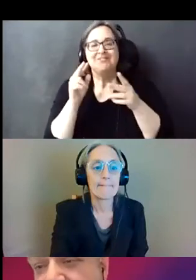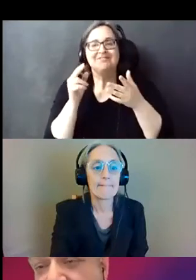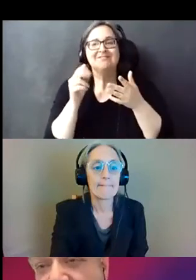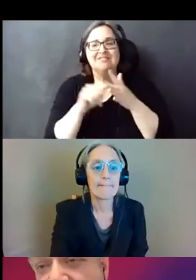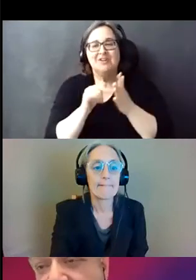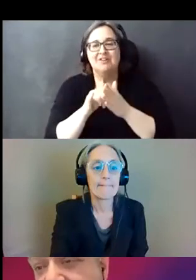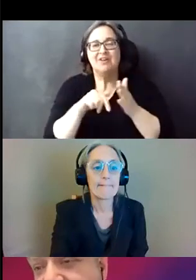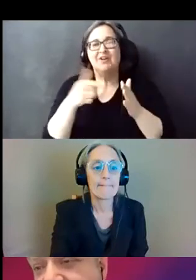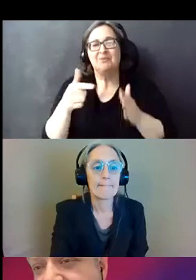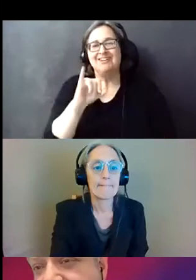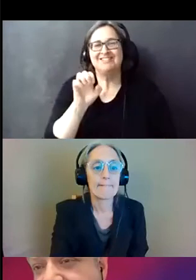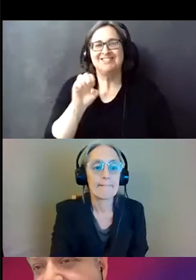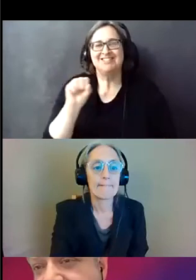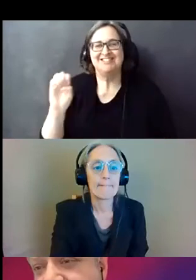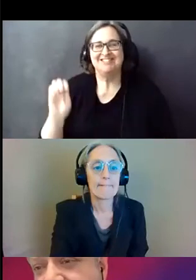Back to you, Jesse.